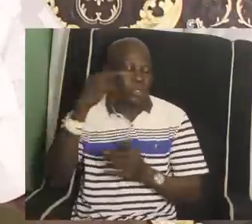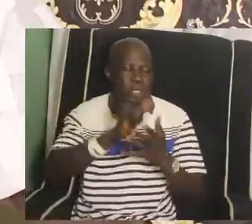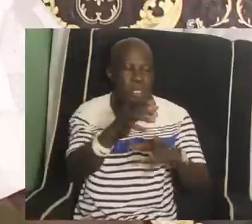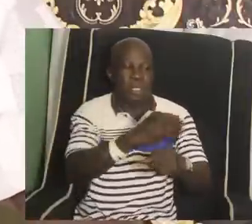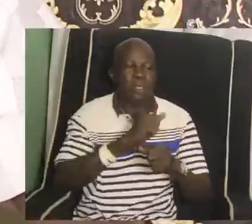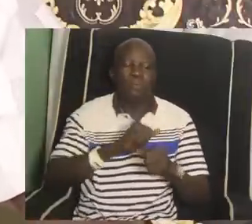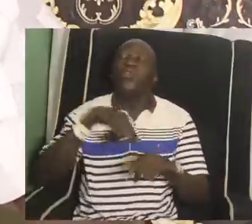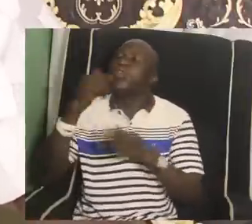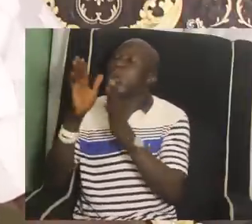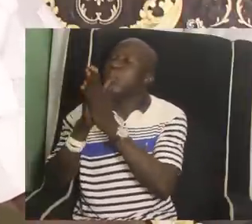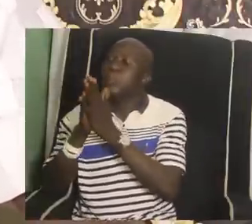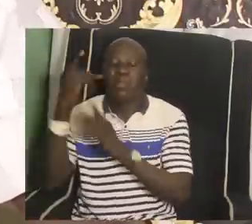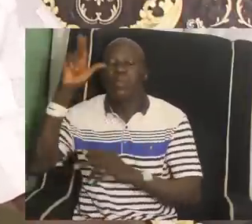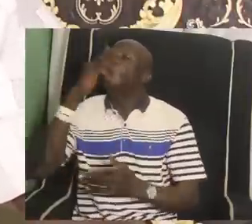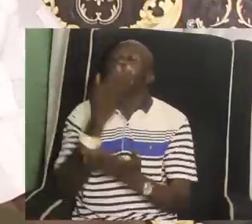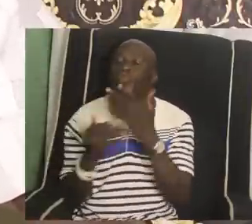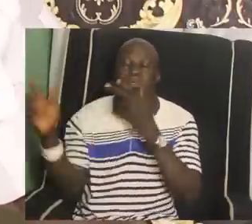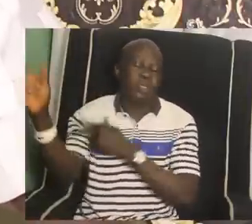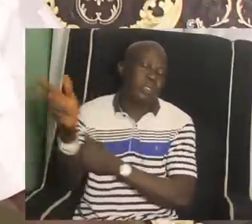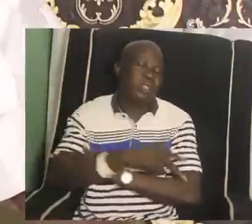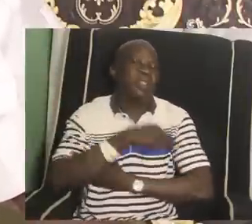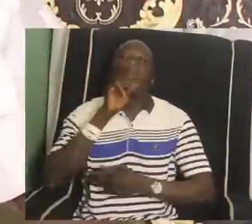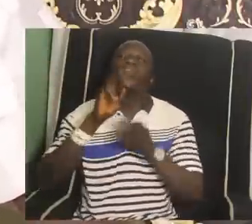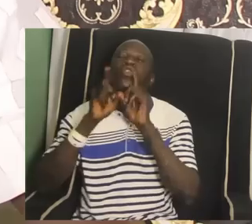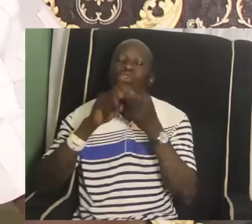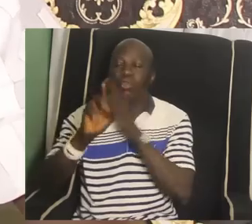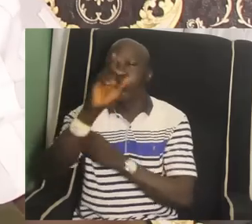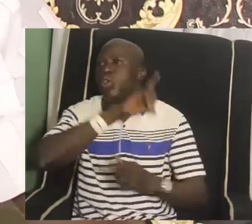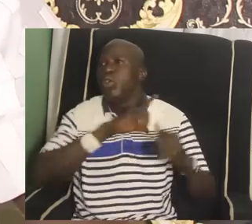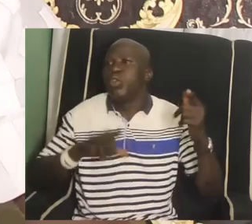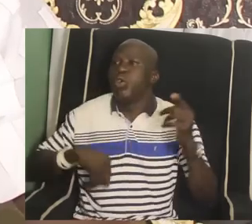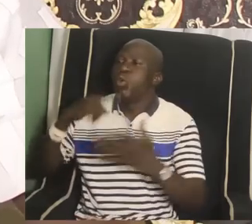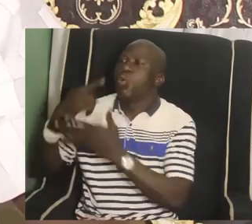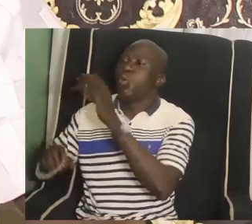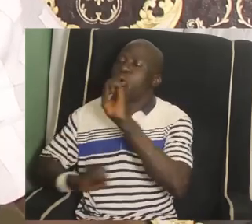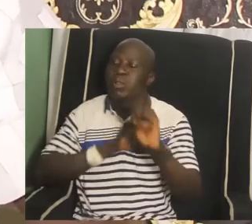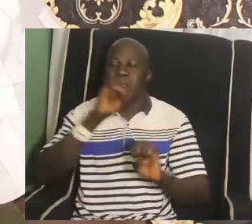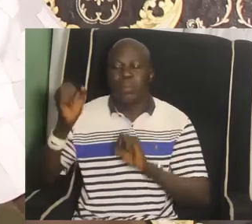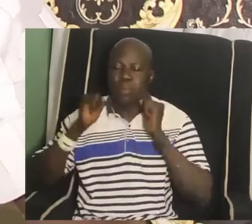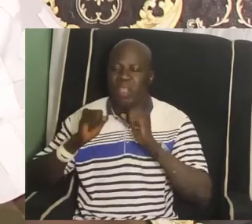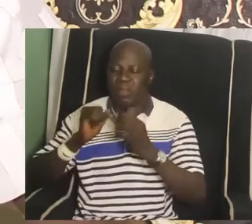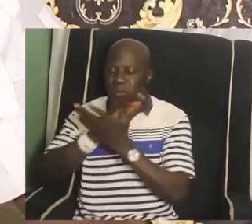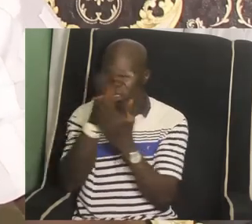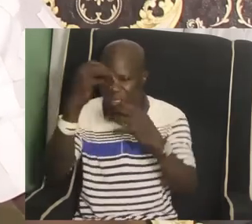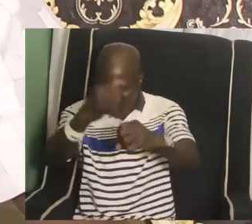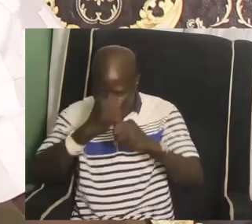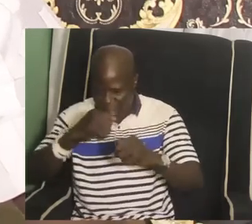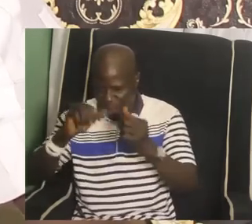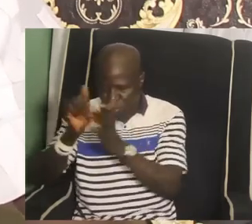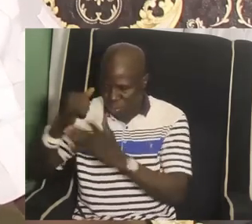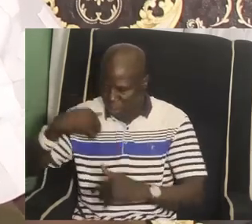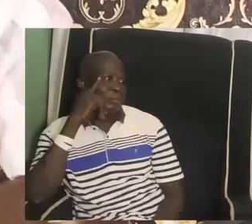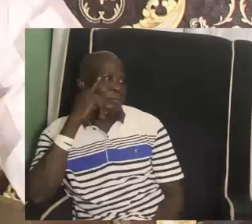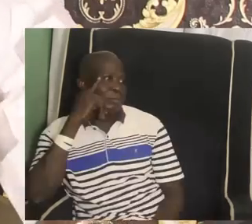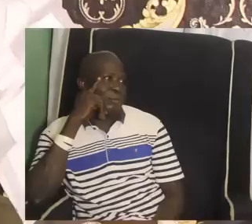see that you've taken so, away. Look, but, that pray for 3 days and talk to God. Lord, every force dragging it with oh, Lord, me. God,